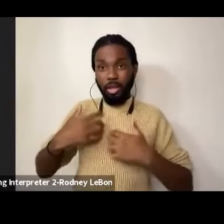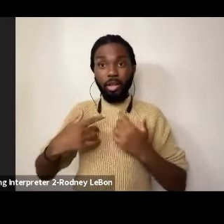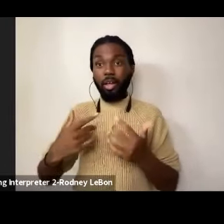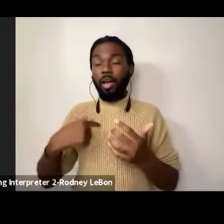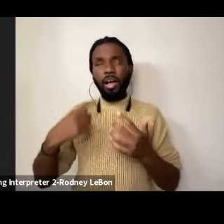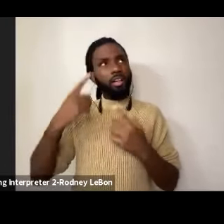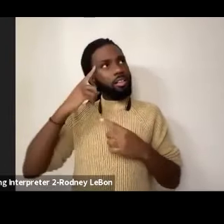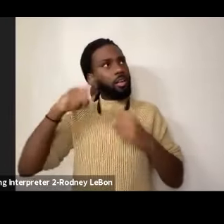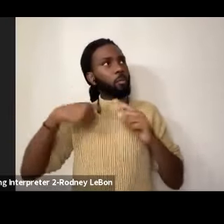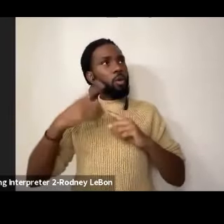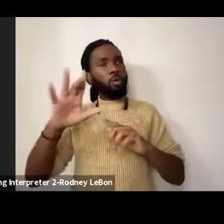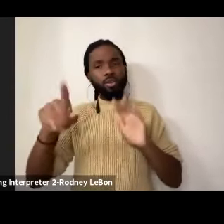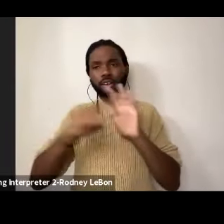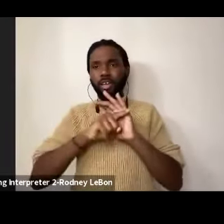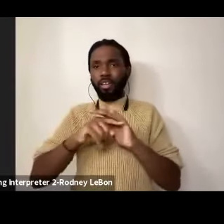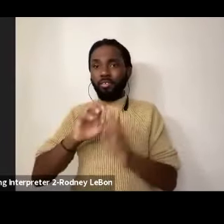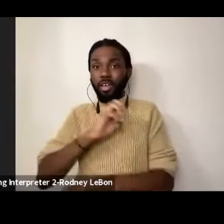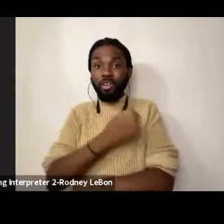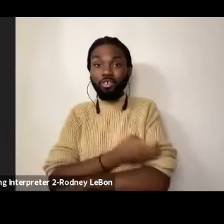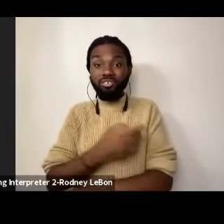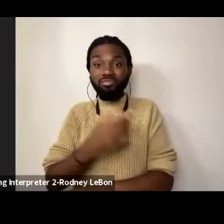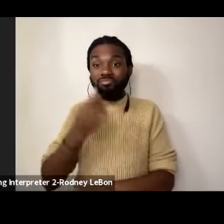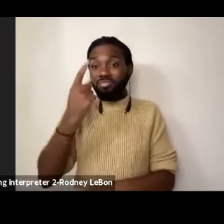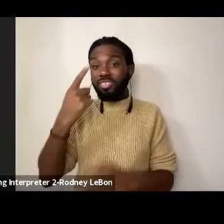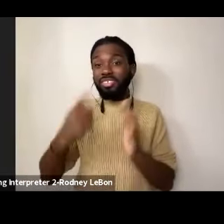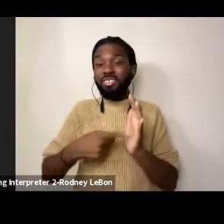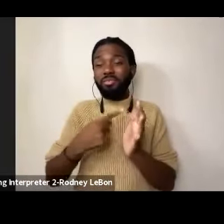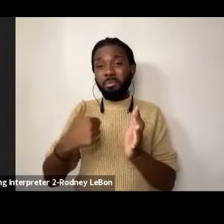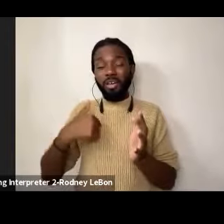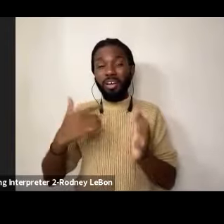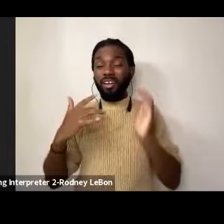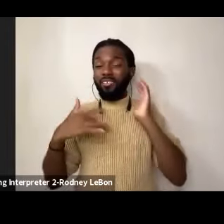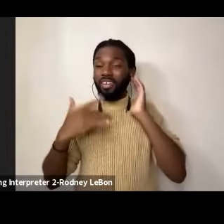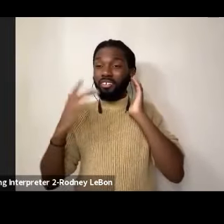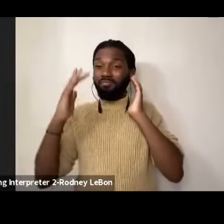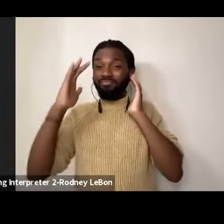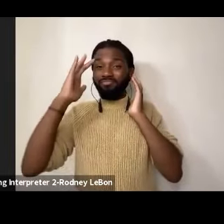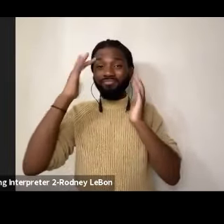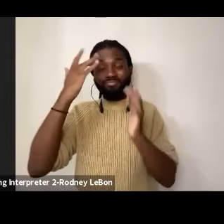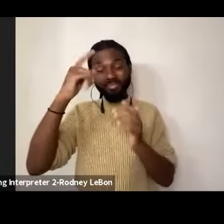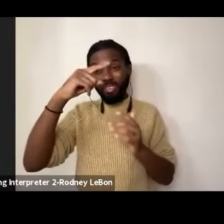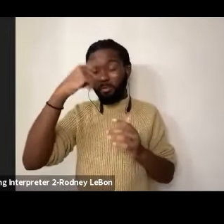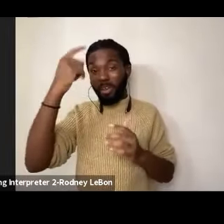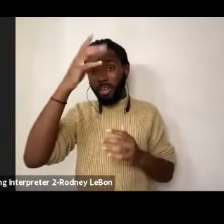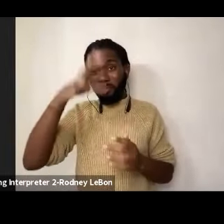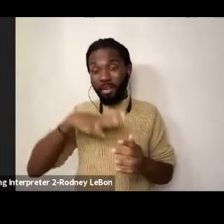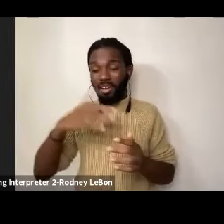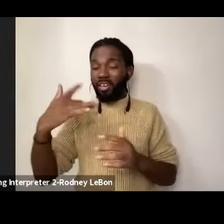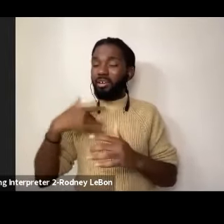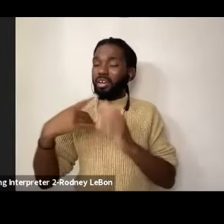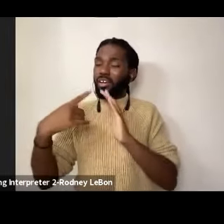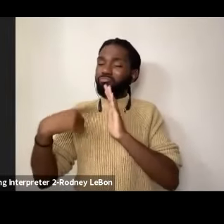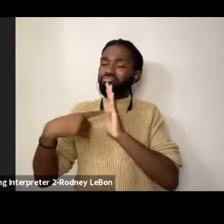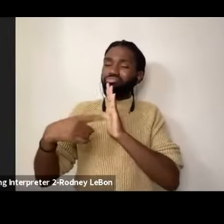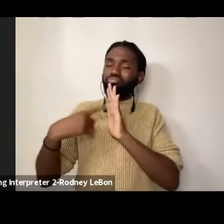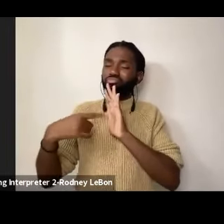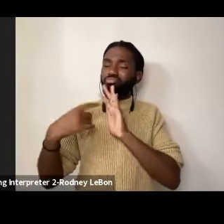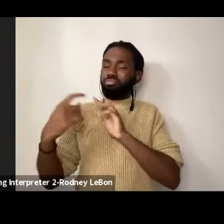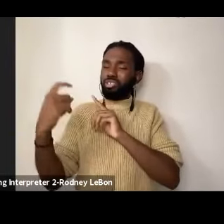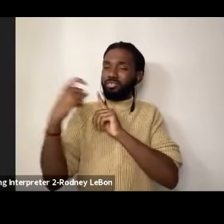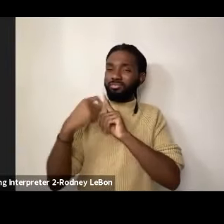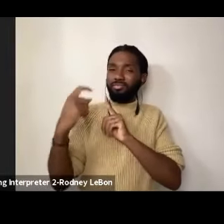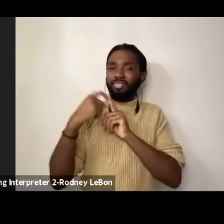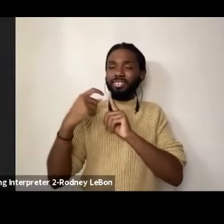negative energy, and sometimes I get tired of Black men. Who tear us apart piece by piece, beating us cheek